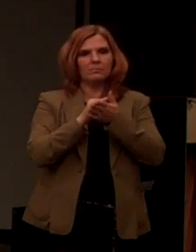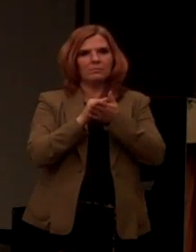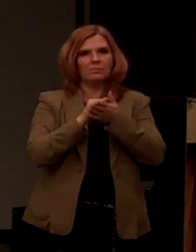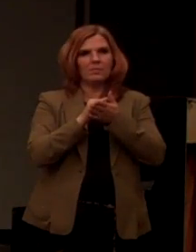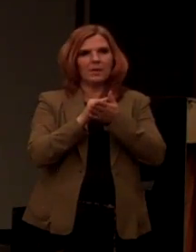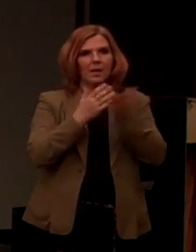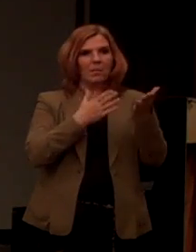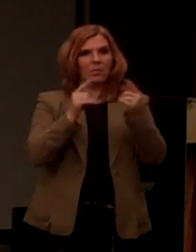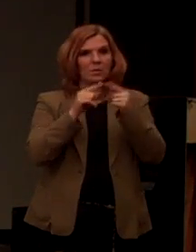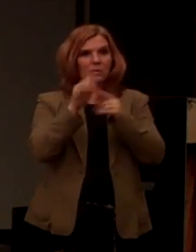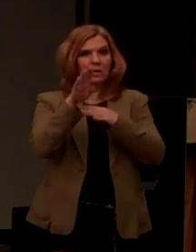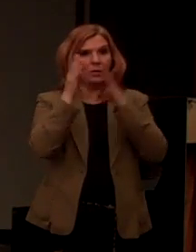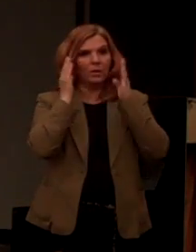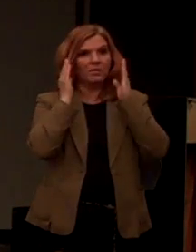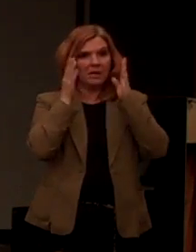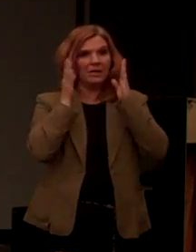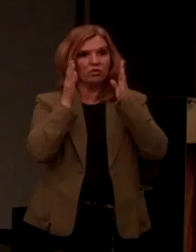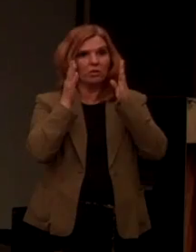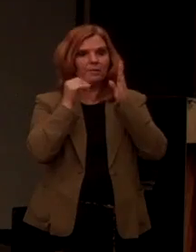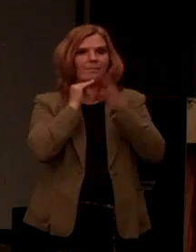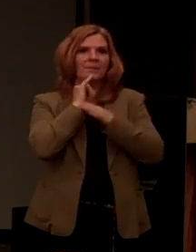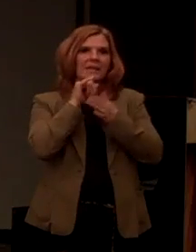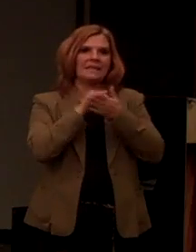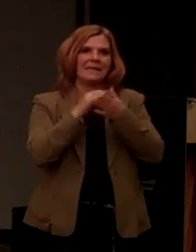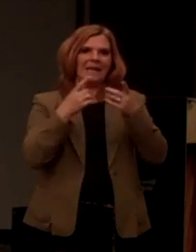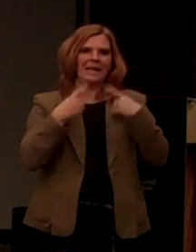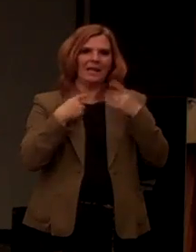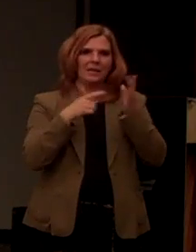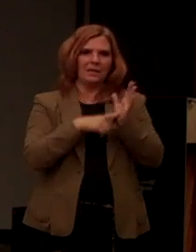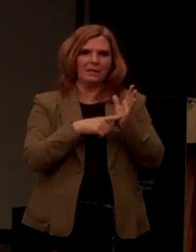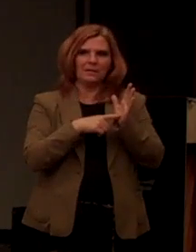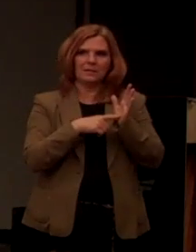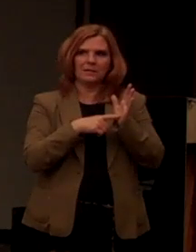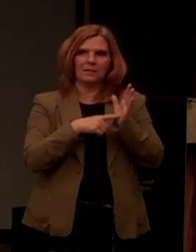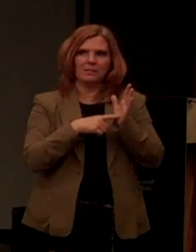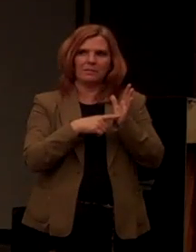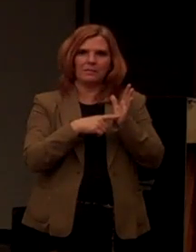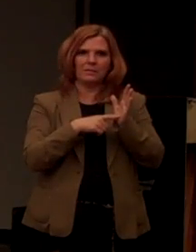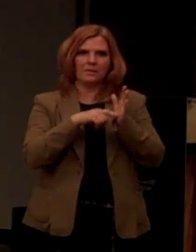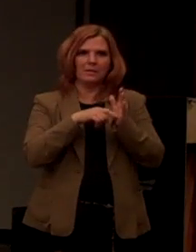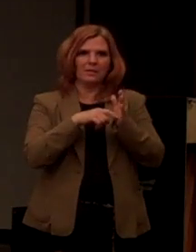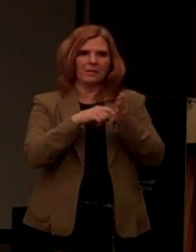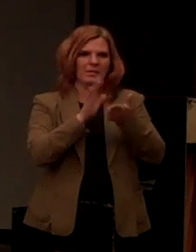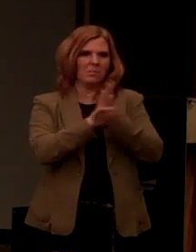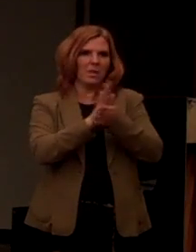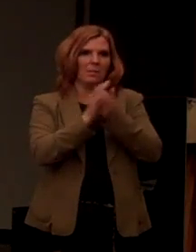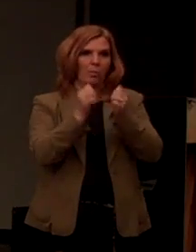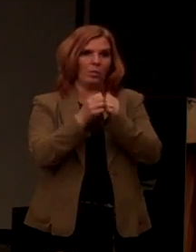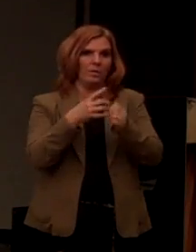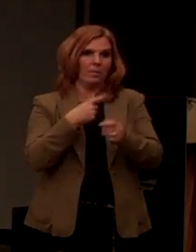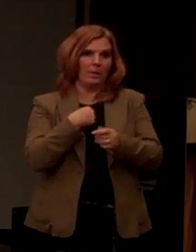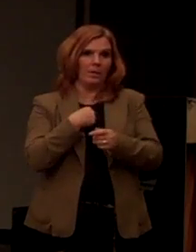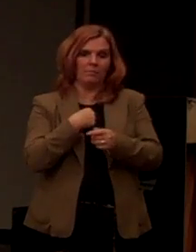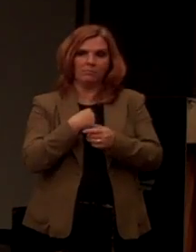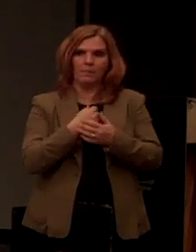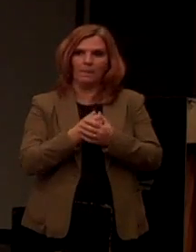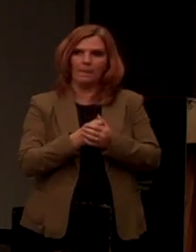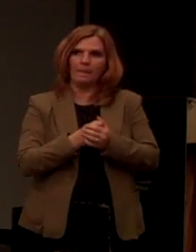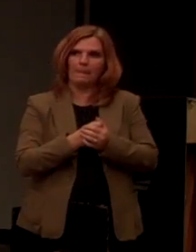to their attention is that I had this document with me that